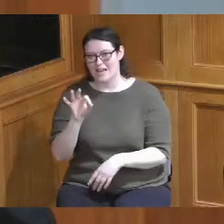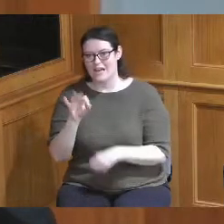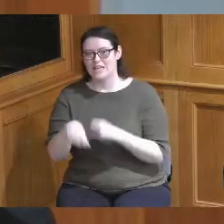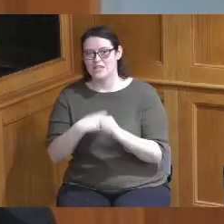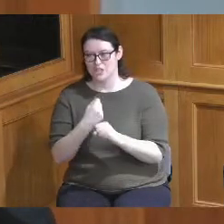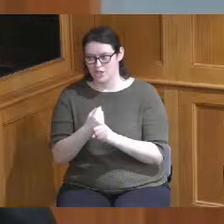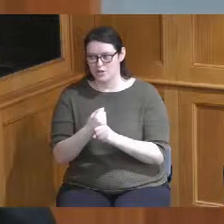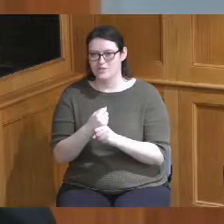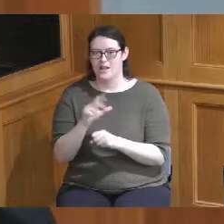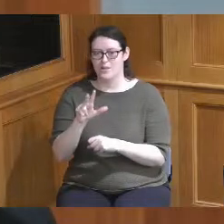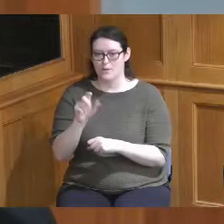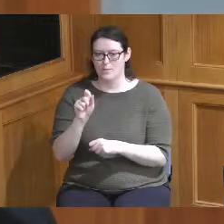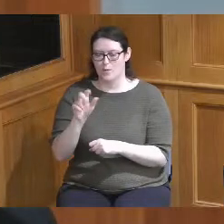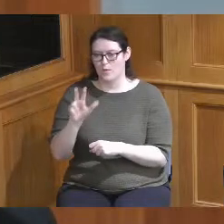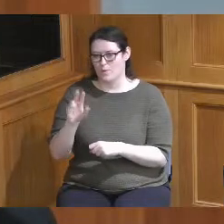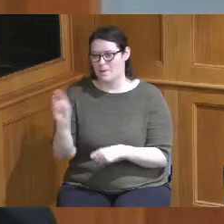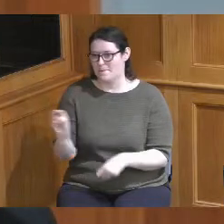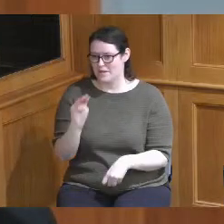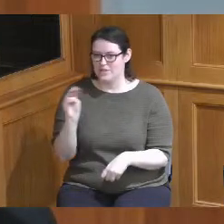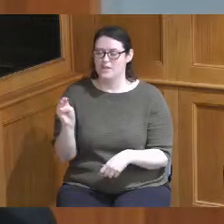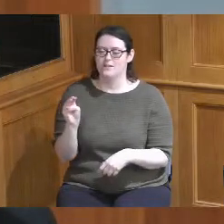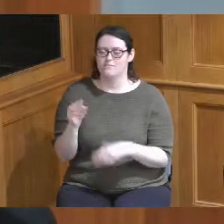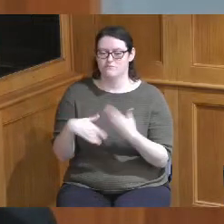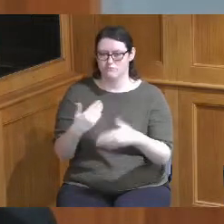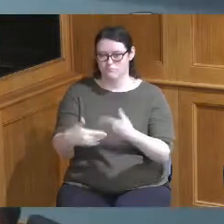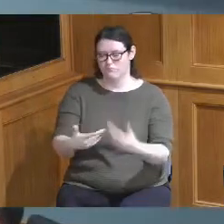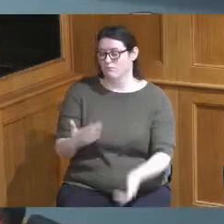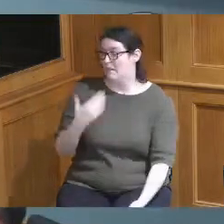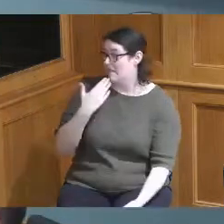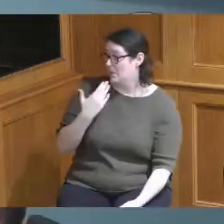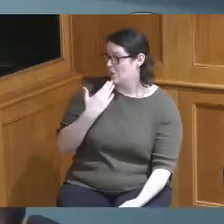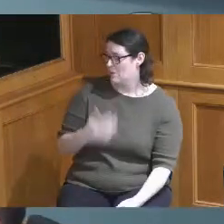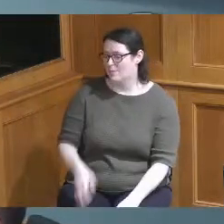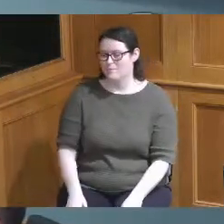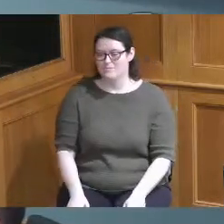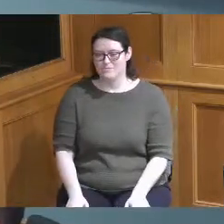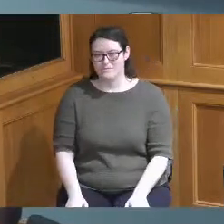that $3.3 million amount. Thank you.